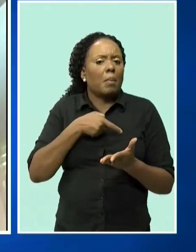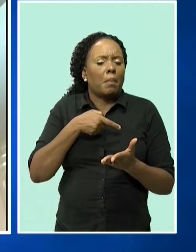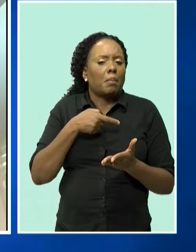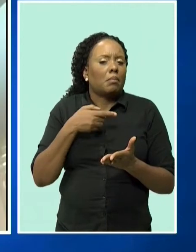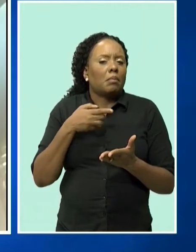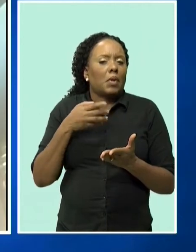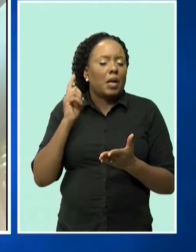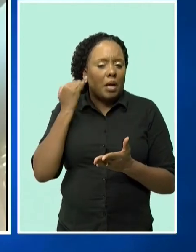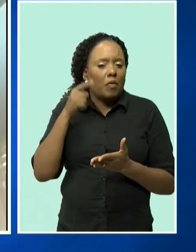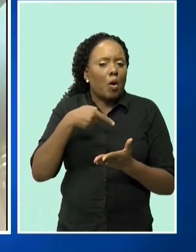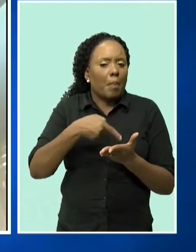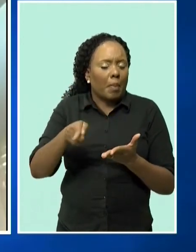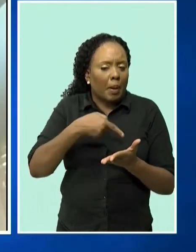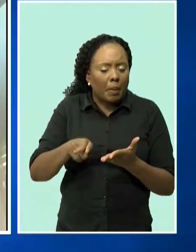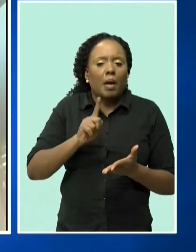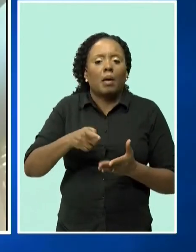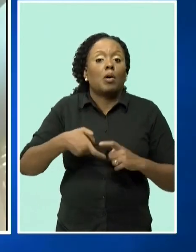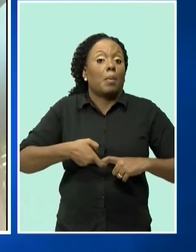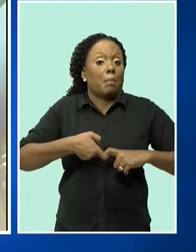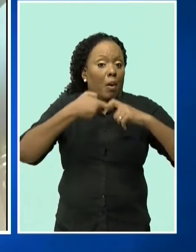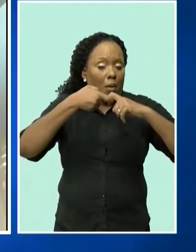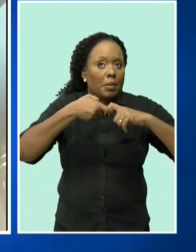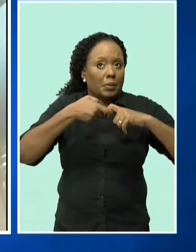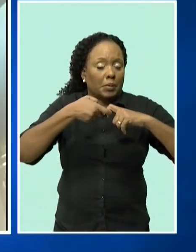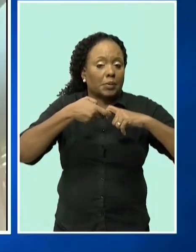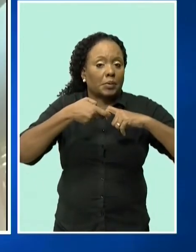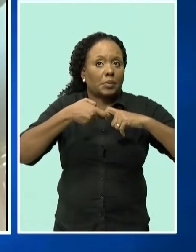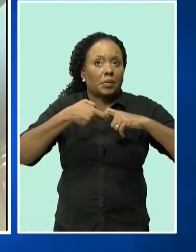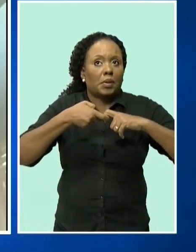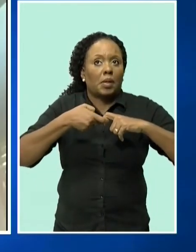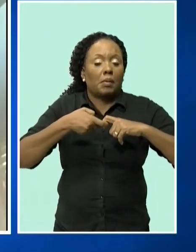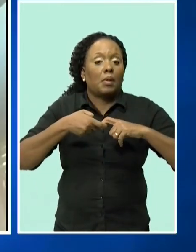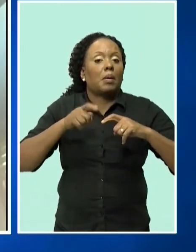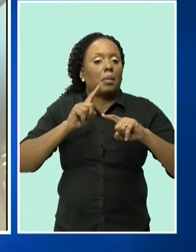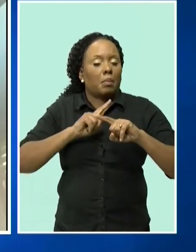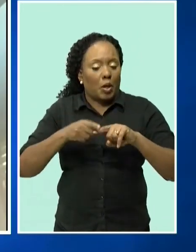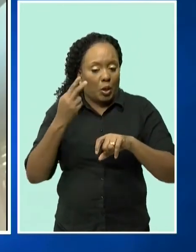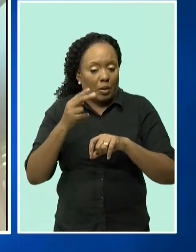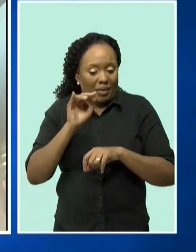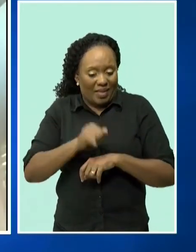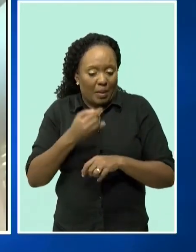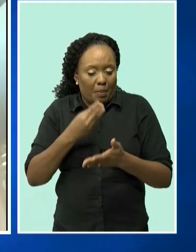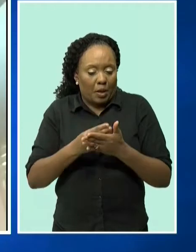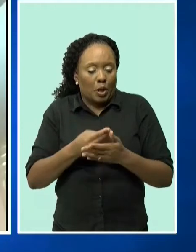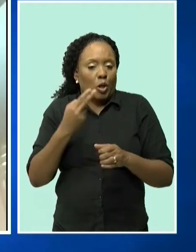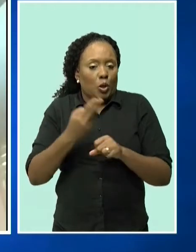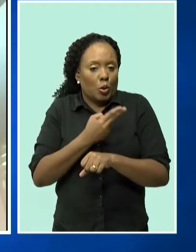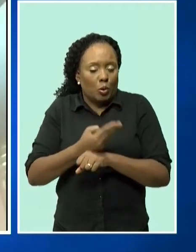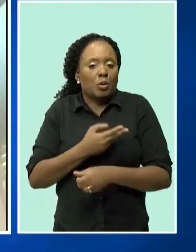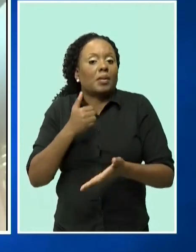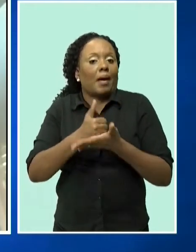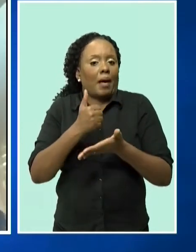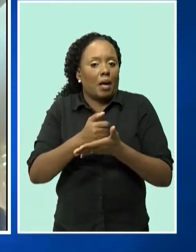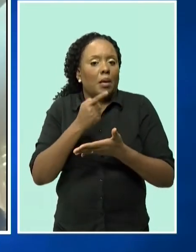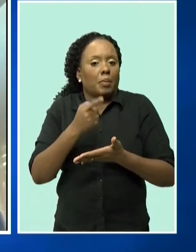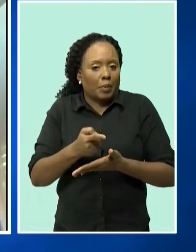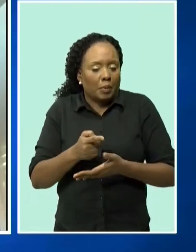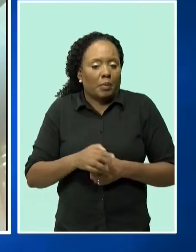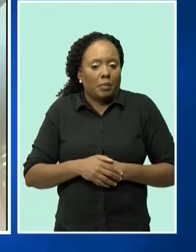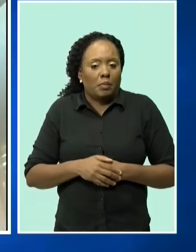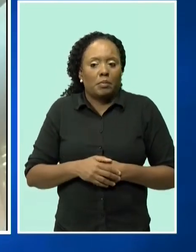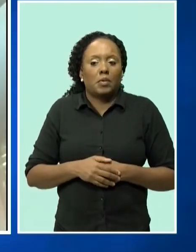defaulting. You put that payments at the back end of the loan, and use that money to help you recover quickly. So you don't waiting